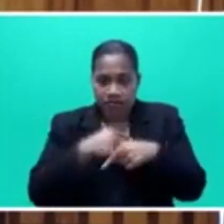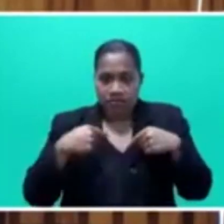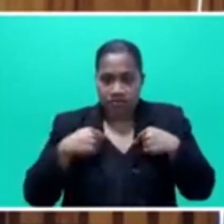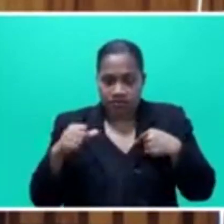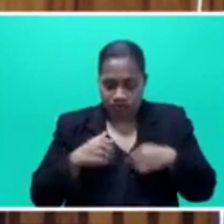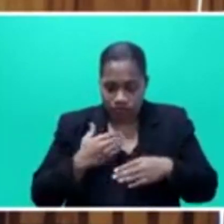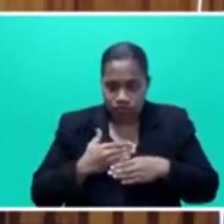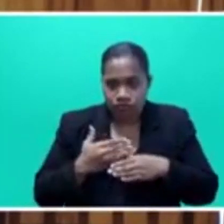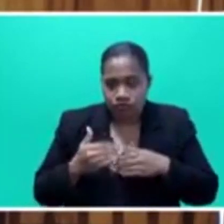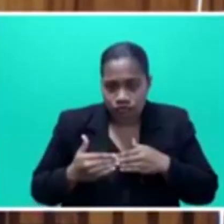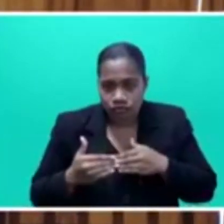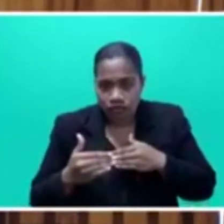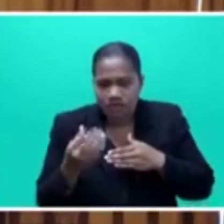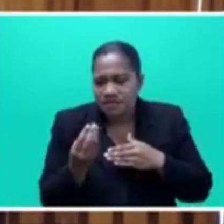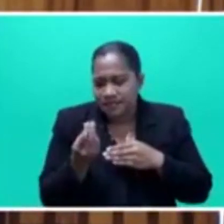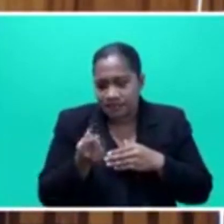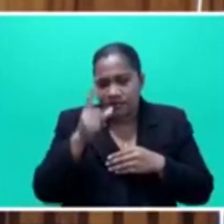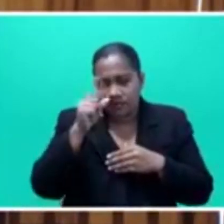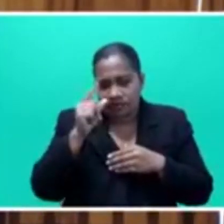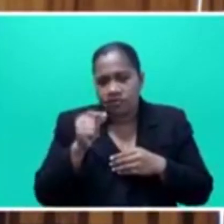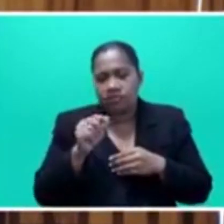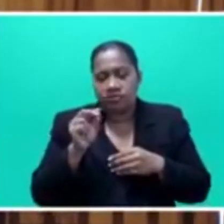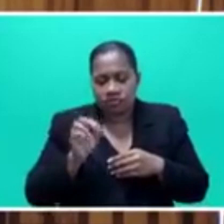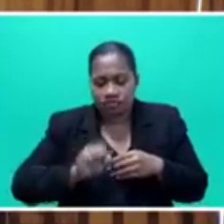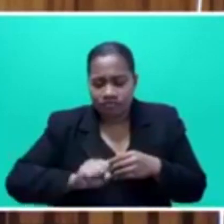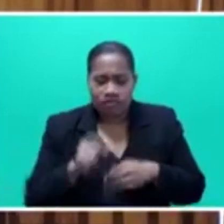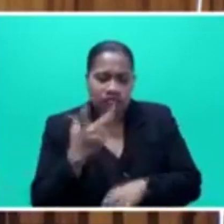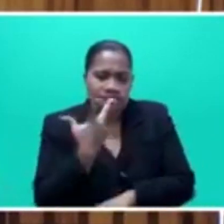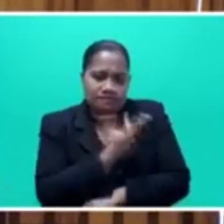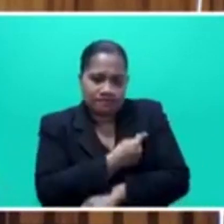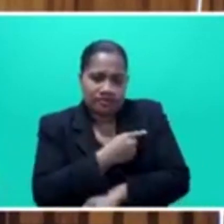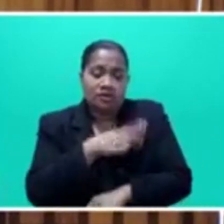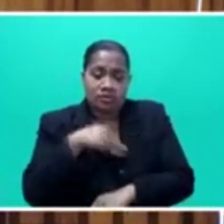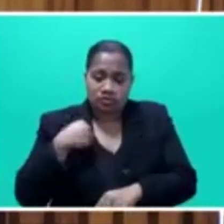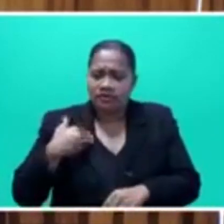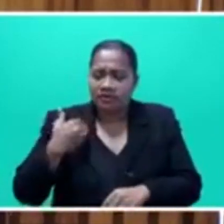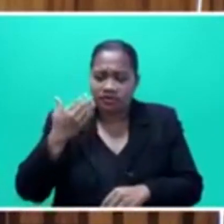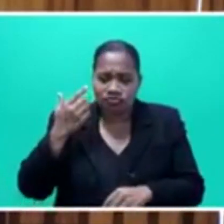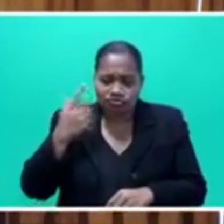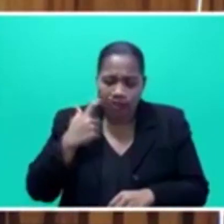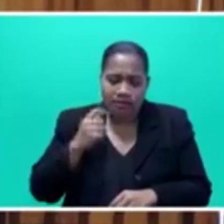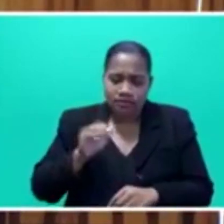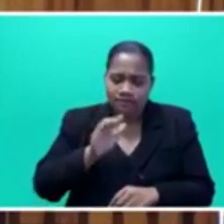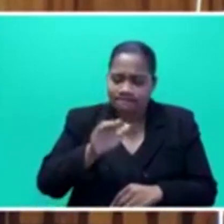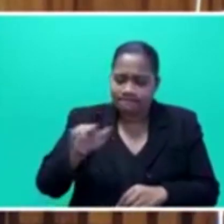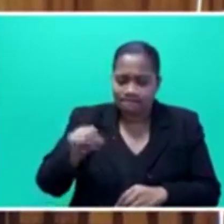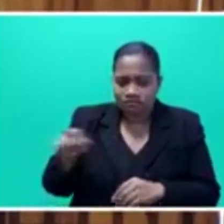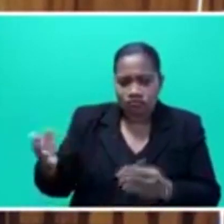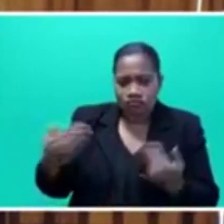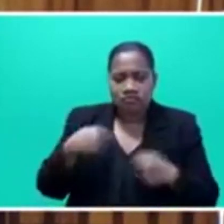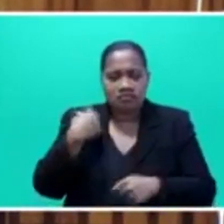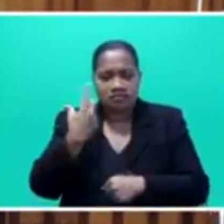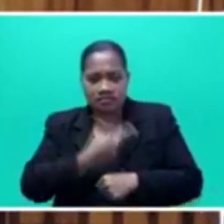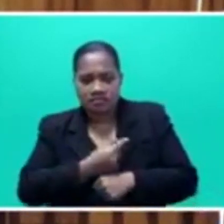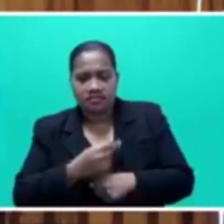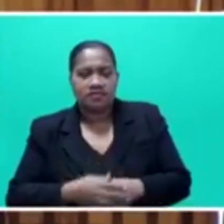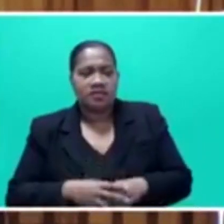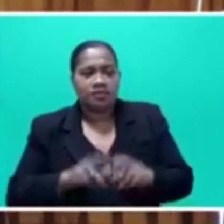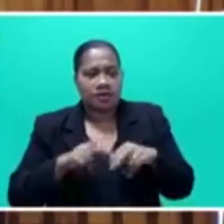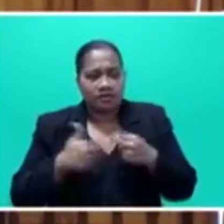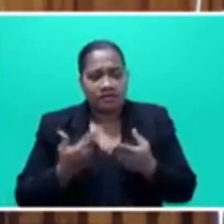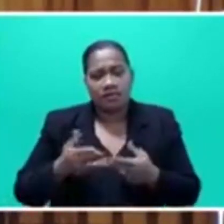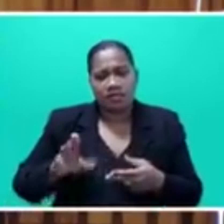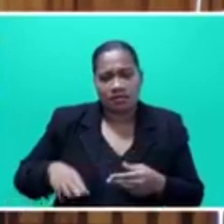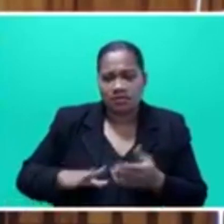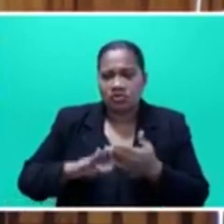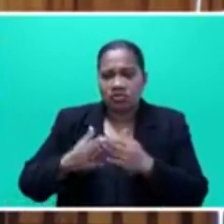fact that there's still some Fijians who are yet to be vaccinated. The Ministry of Health is trying to reach out to them. We urge all the other Fijians who are vaccinated, but their family members or